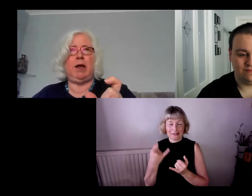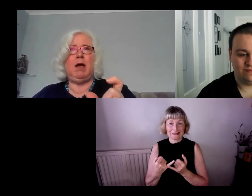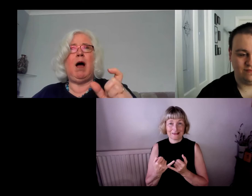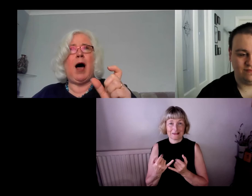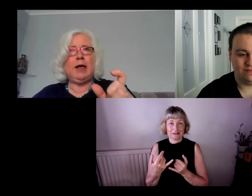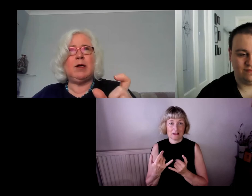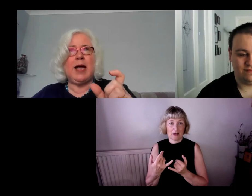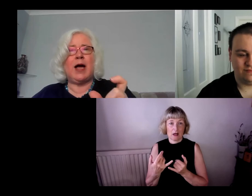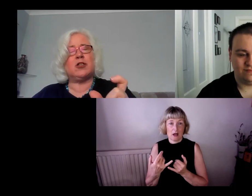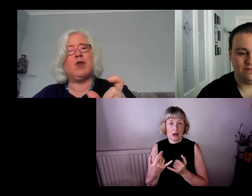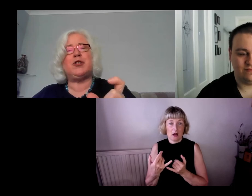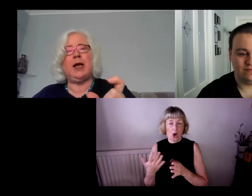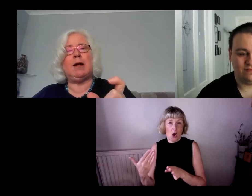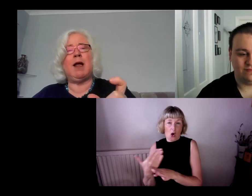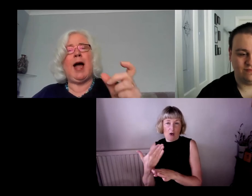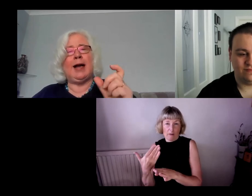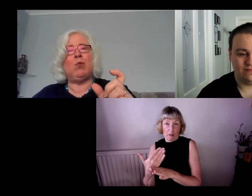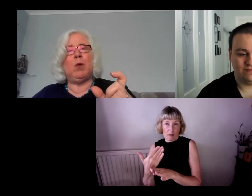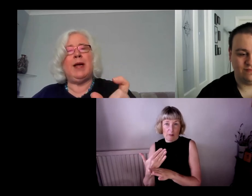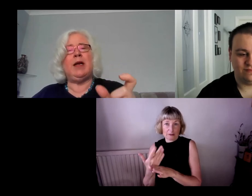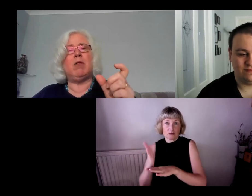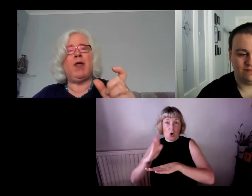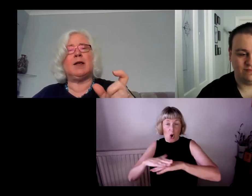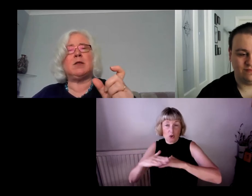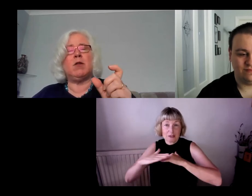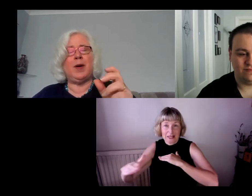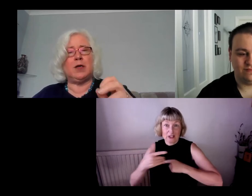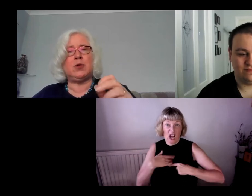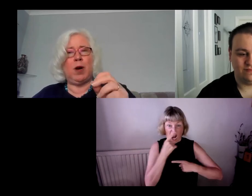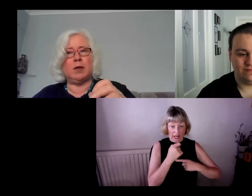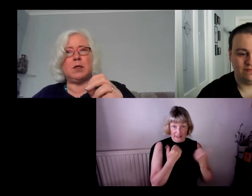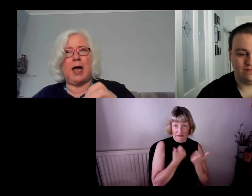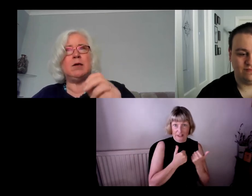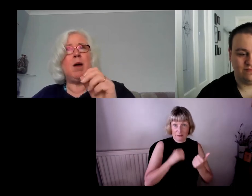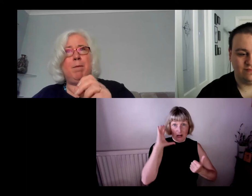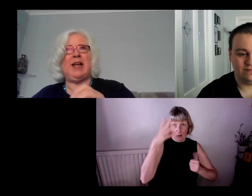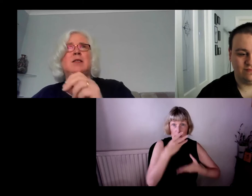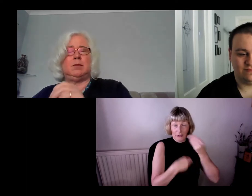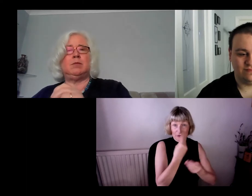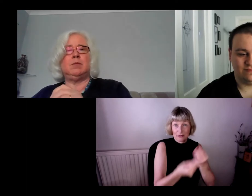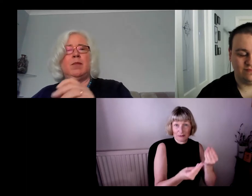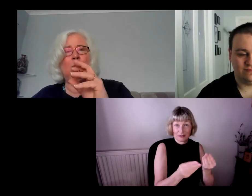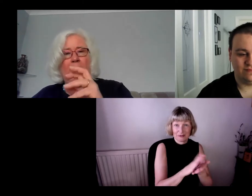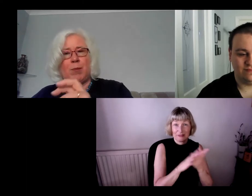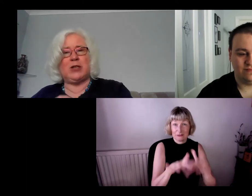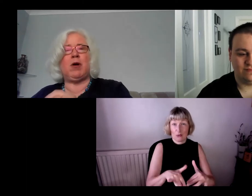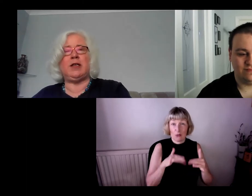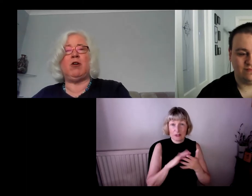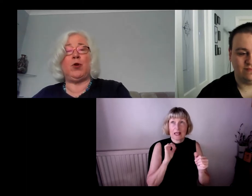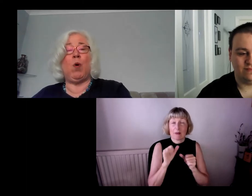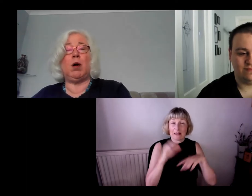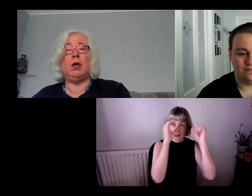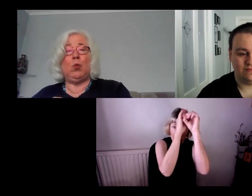business here, I can get that description in and it will mean that the person will understand better. They will have a